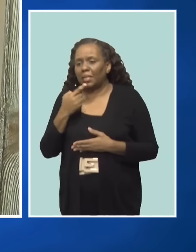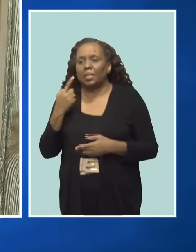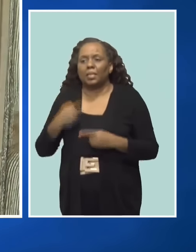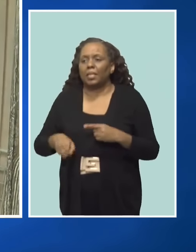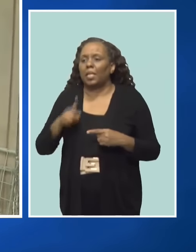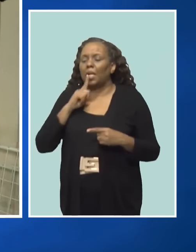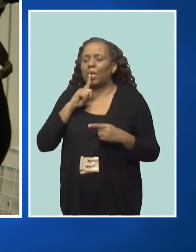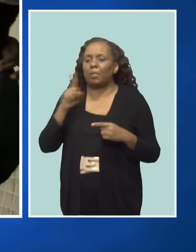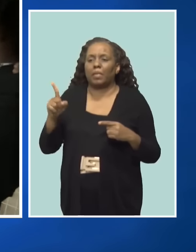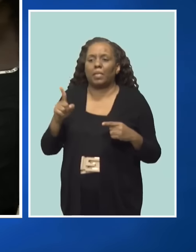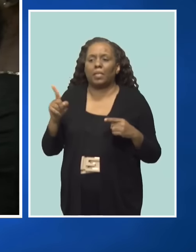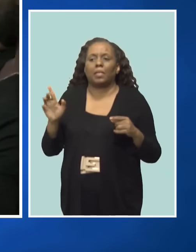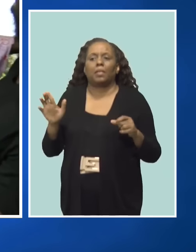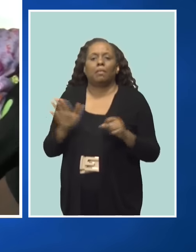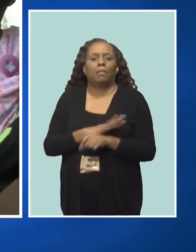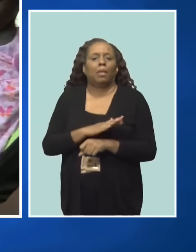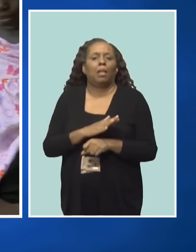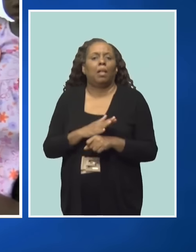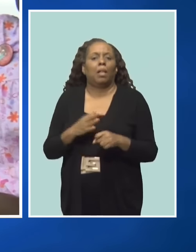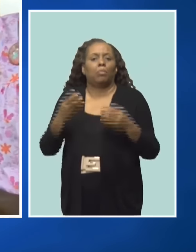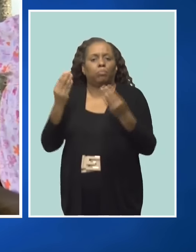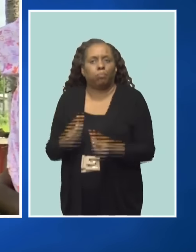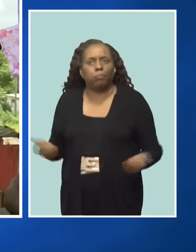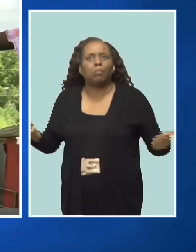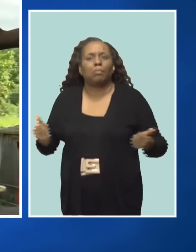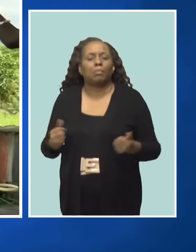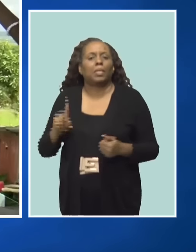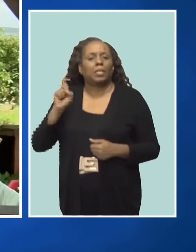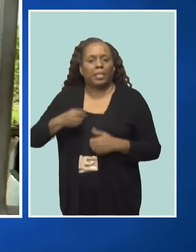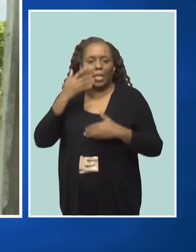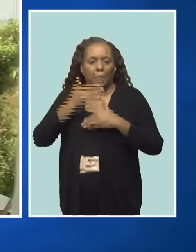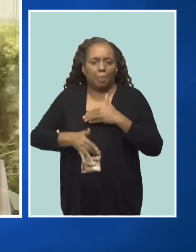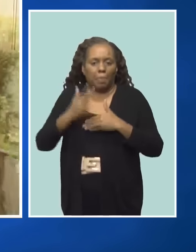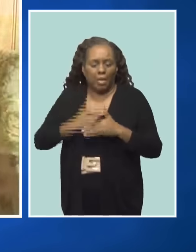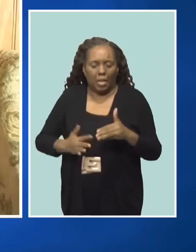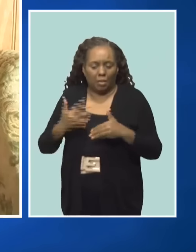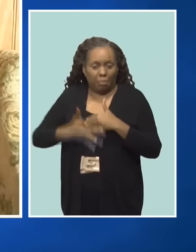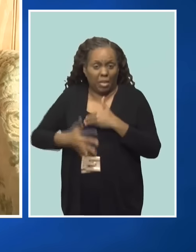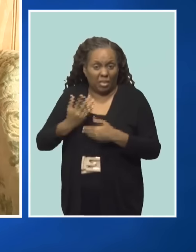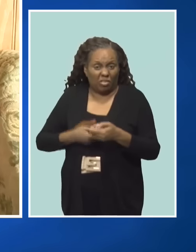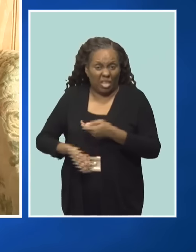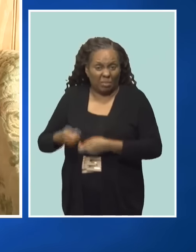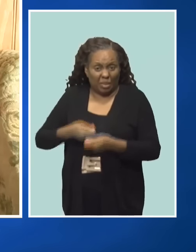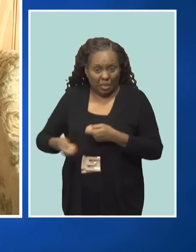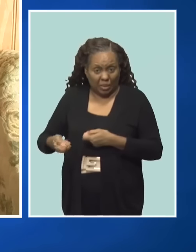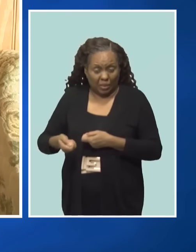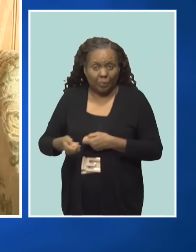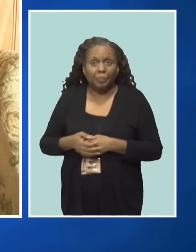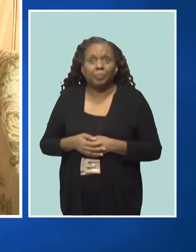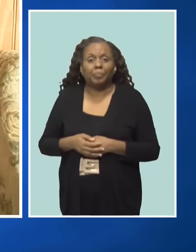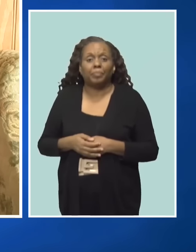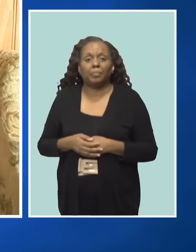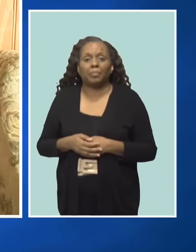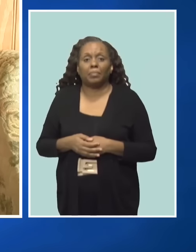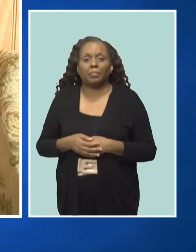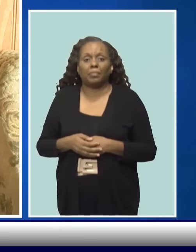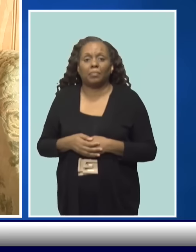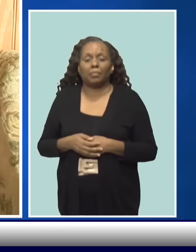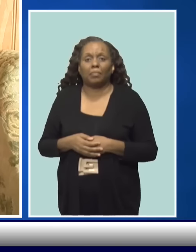as best as they possibly can until she receives the transplant. The doctors have said that she would have,